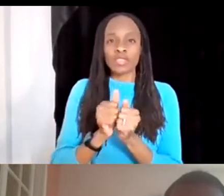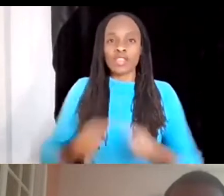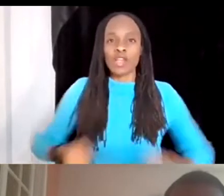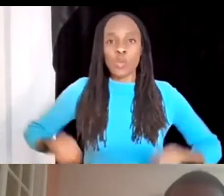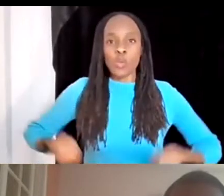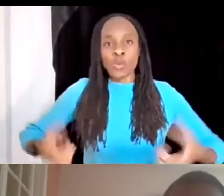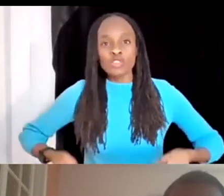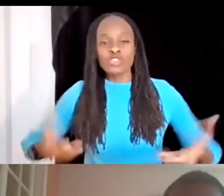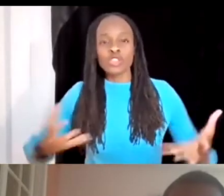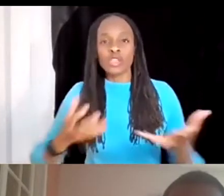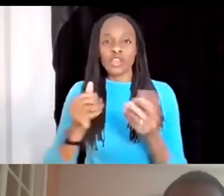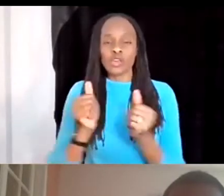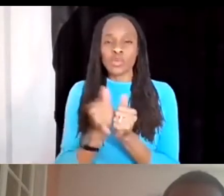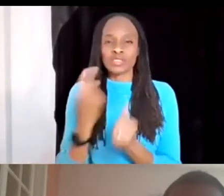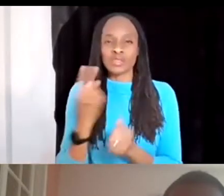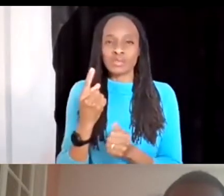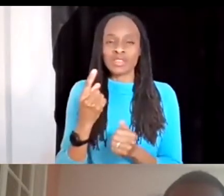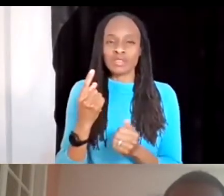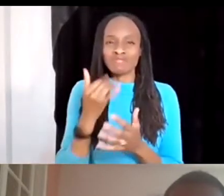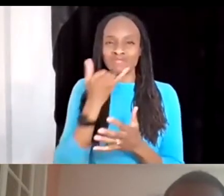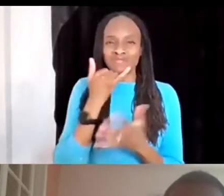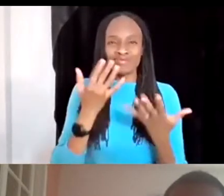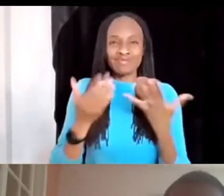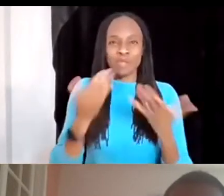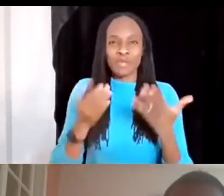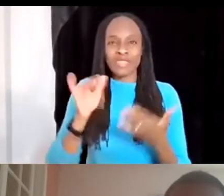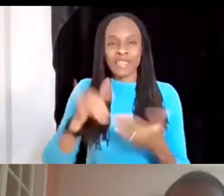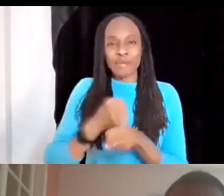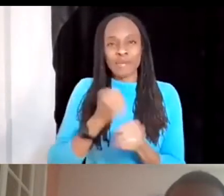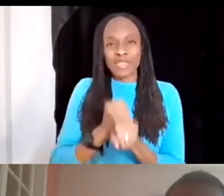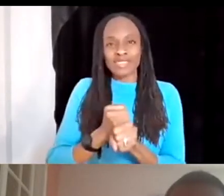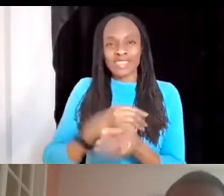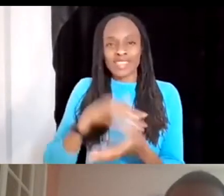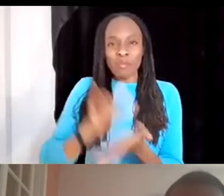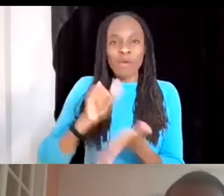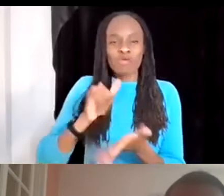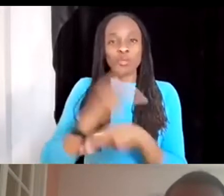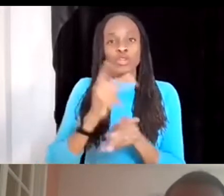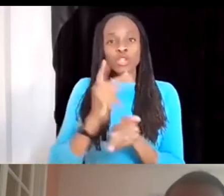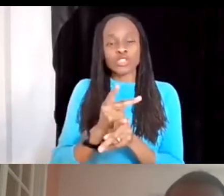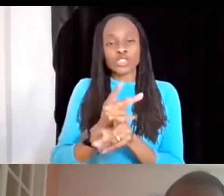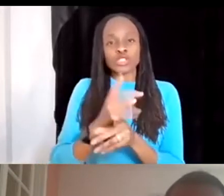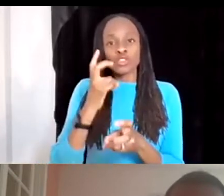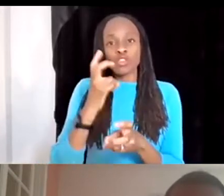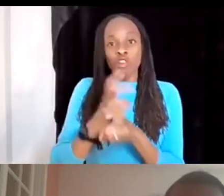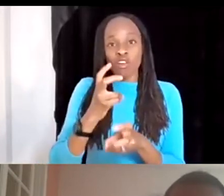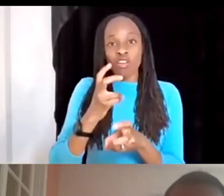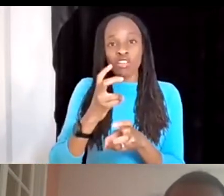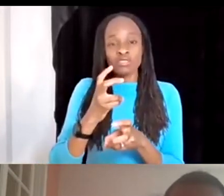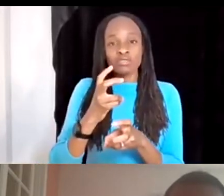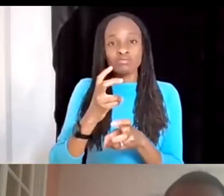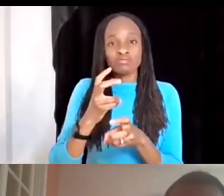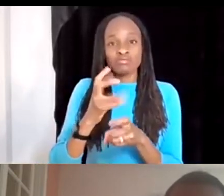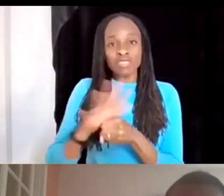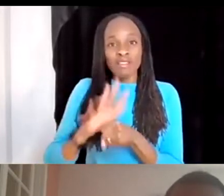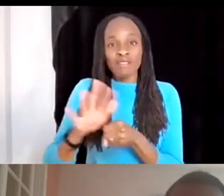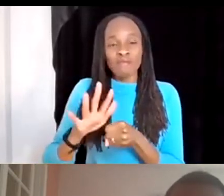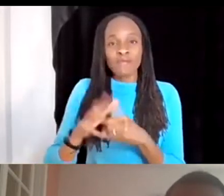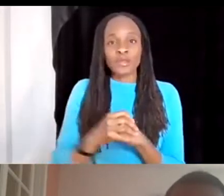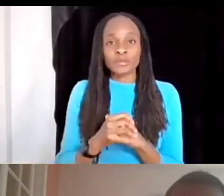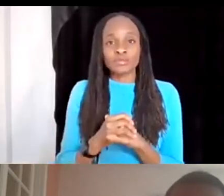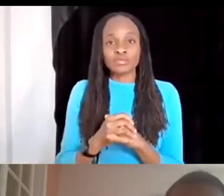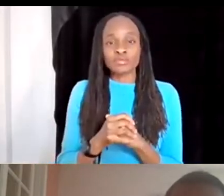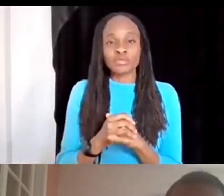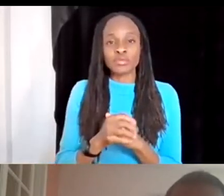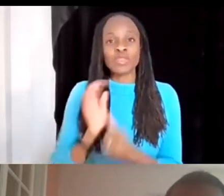cognitive impairment, it's going to make it so impossible and production is hard enough already. And in fact, I mean,